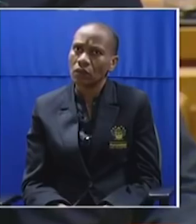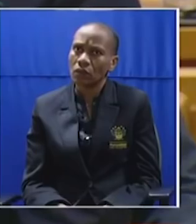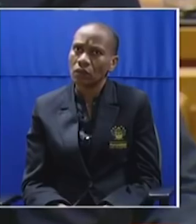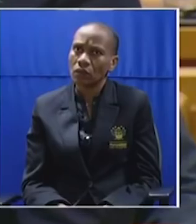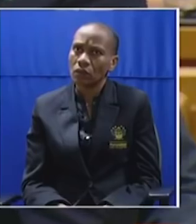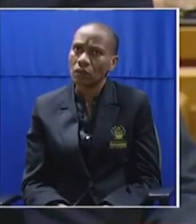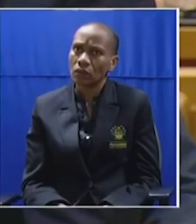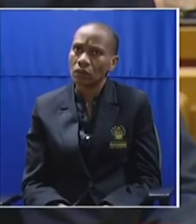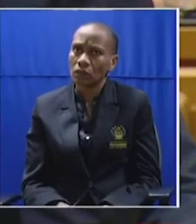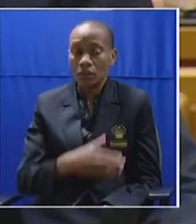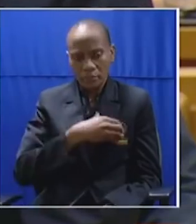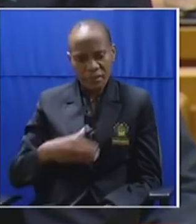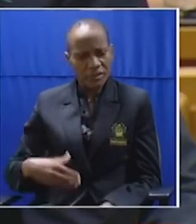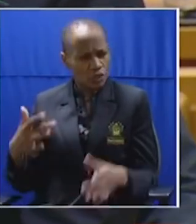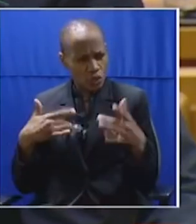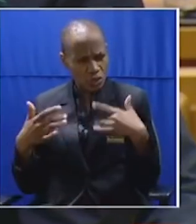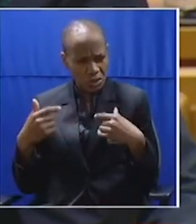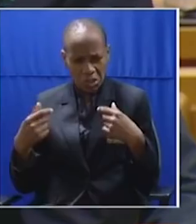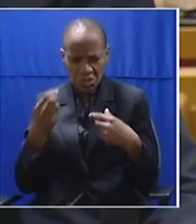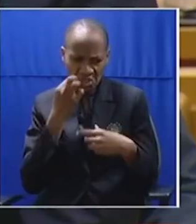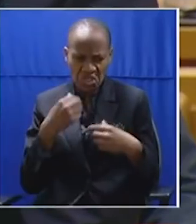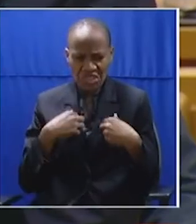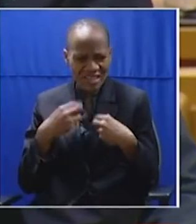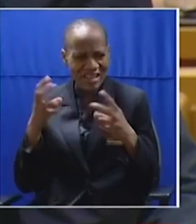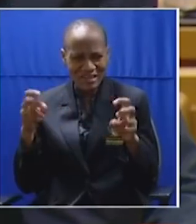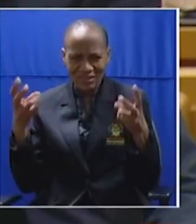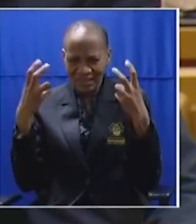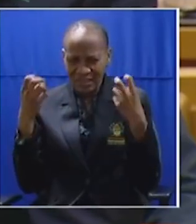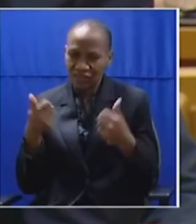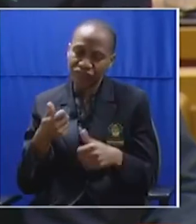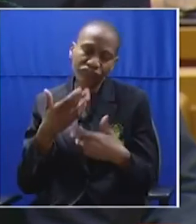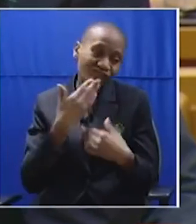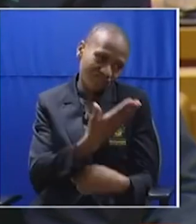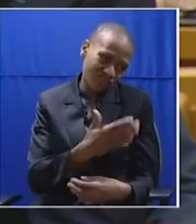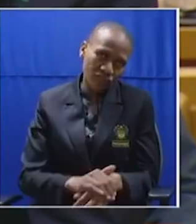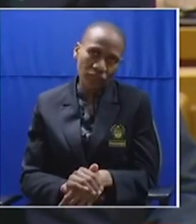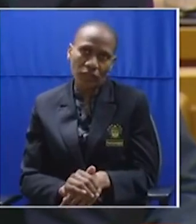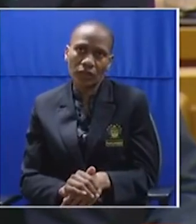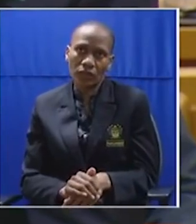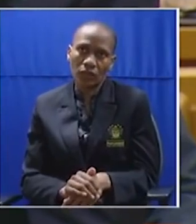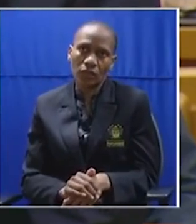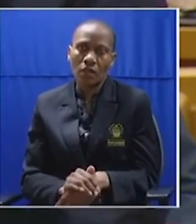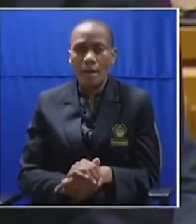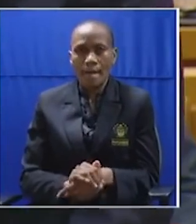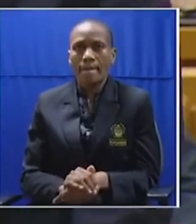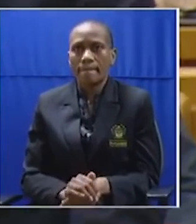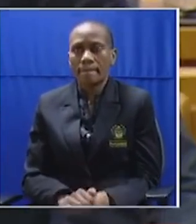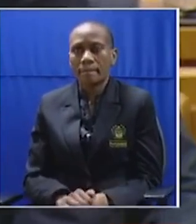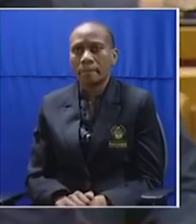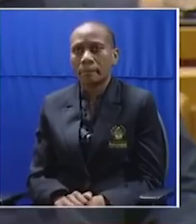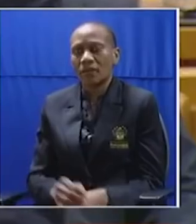President, I thank him for his concern about my auditory abilities and the like. However, I don't think that it's appropriate. Honorable